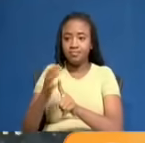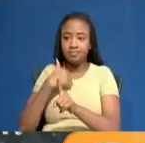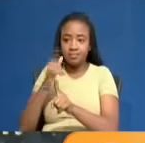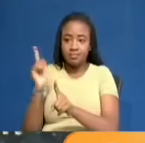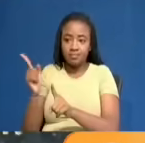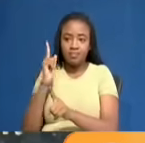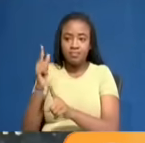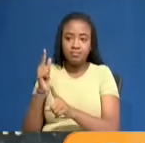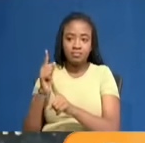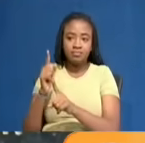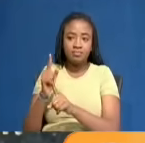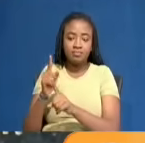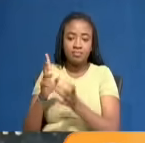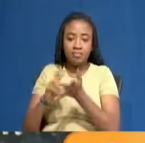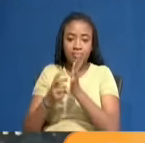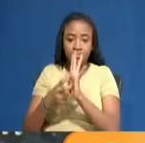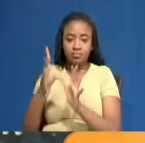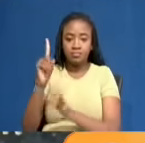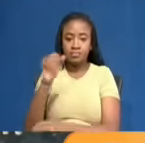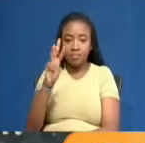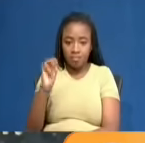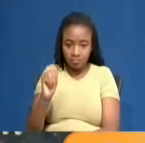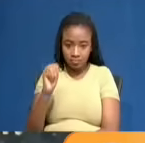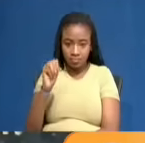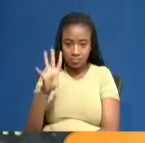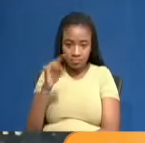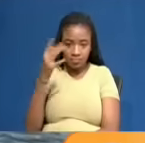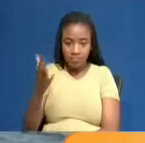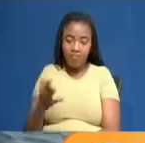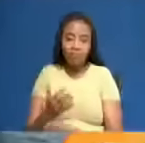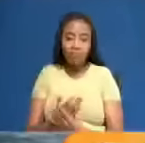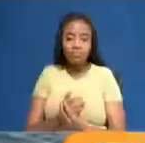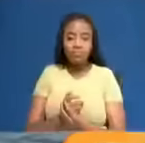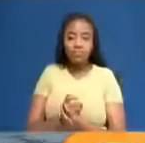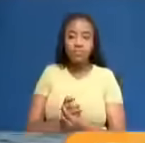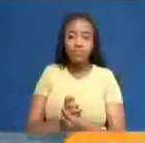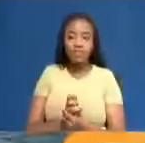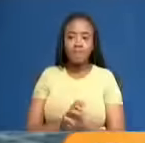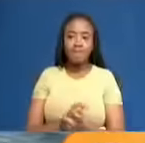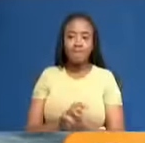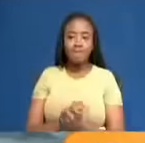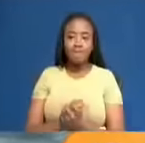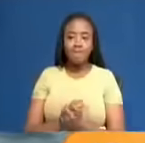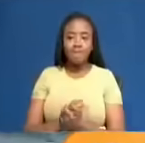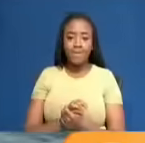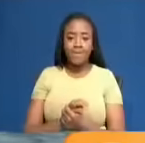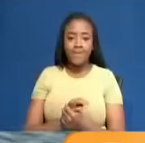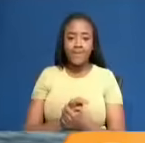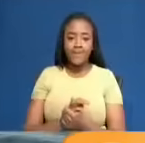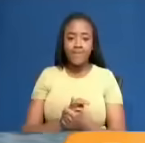largest hydroelectric project, dubbed Ethiopian Grand Renaissance Dam, is located.